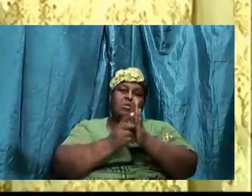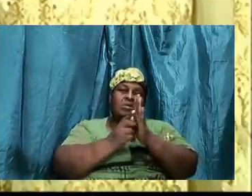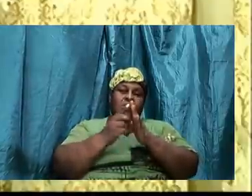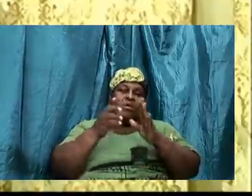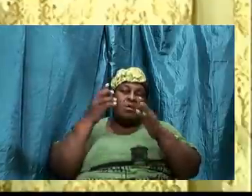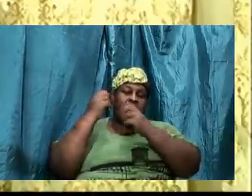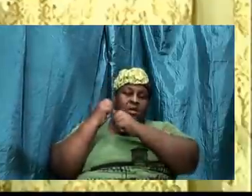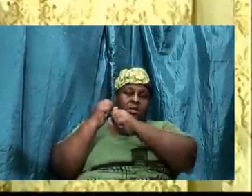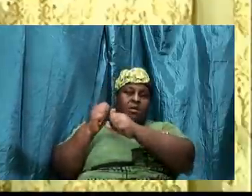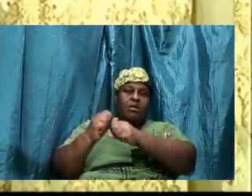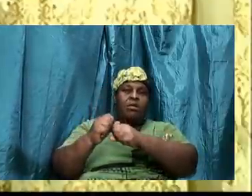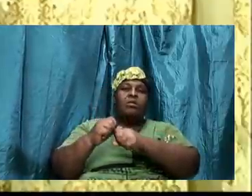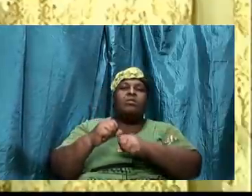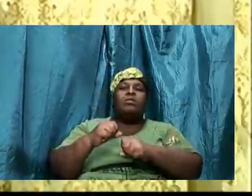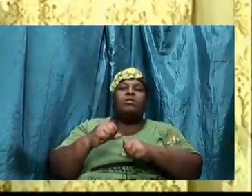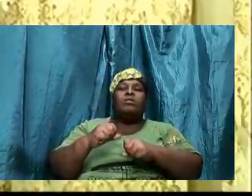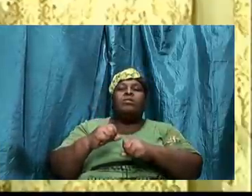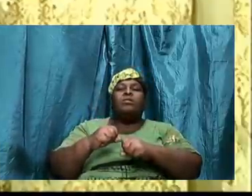Covenant.